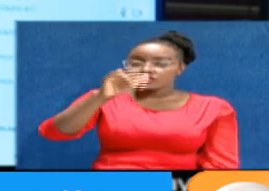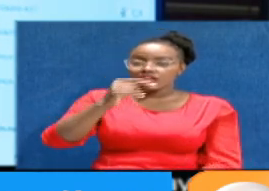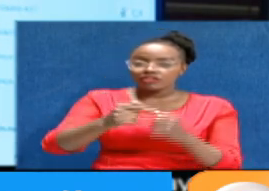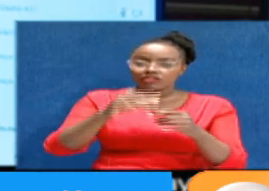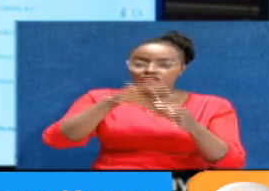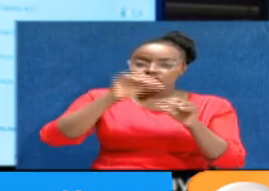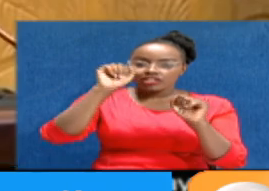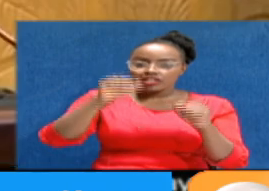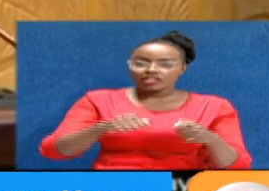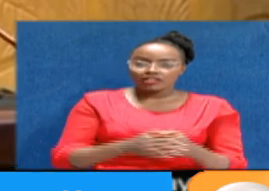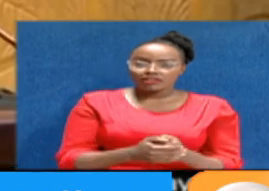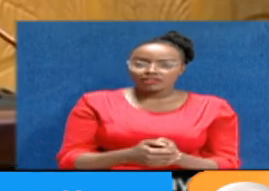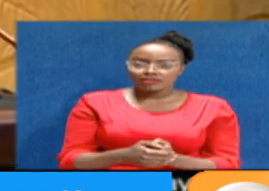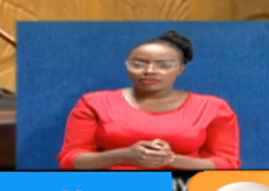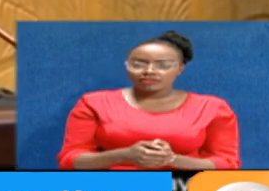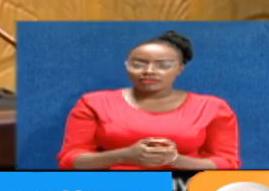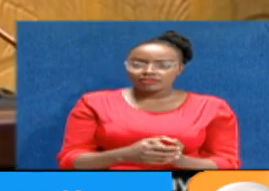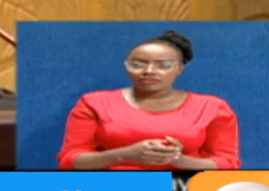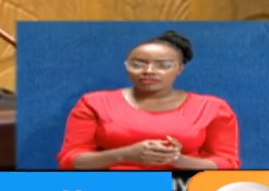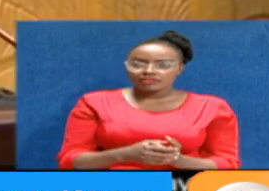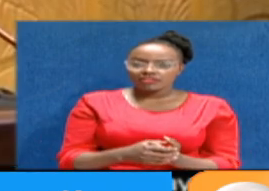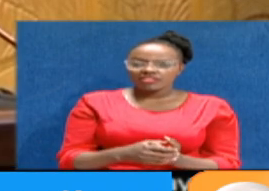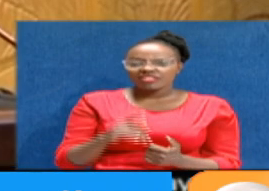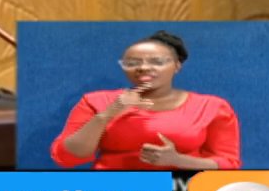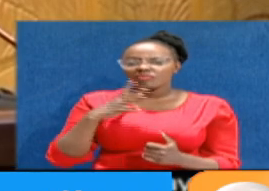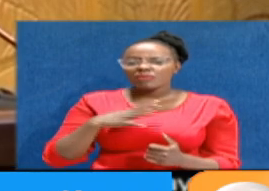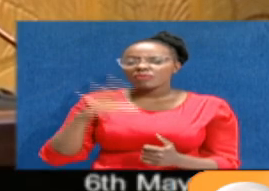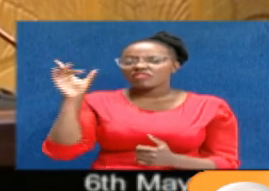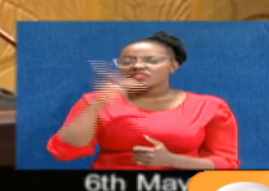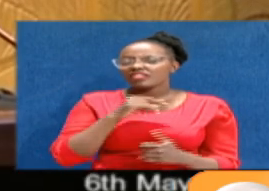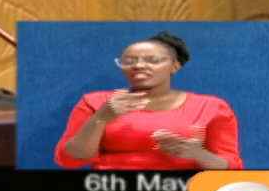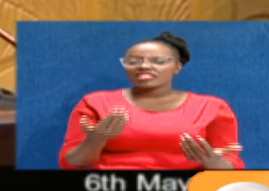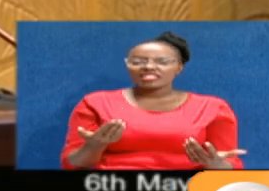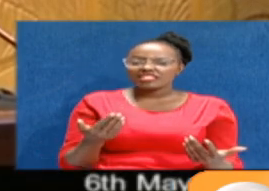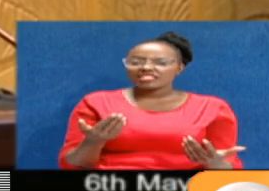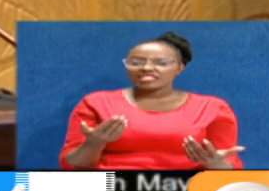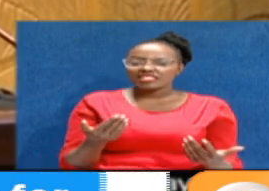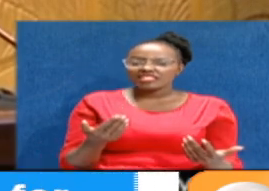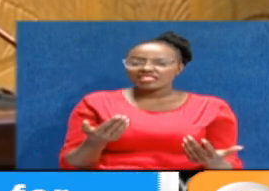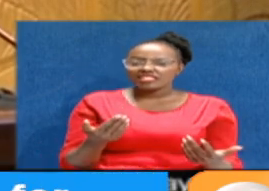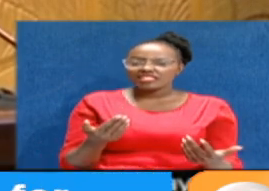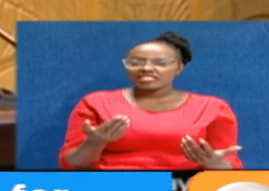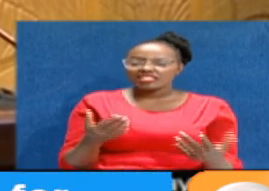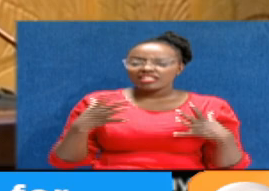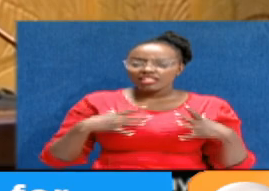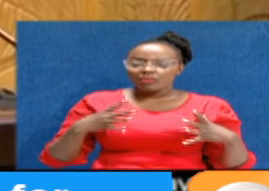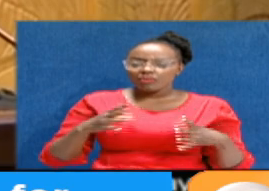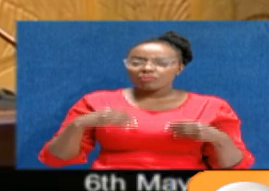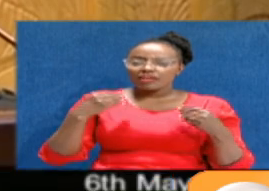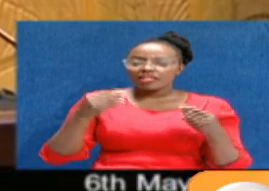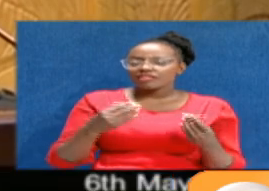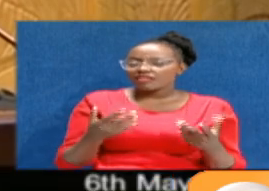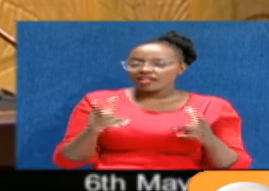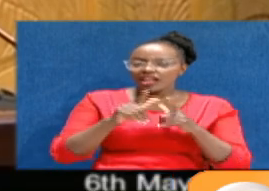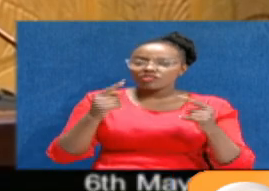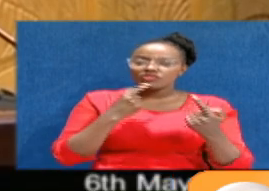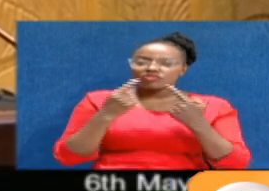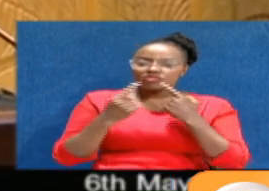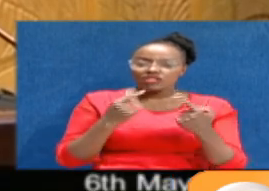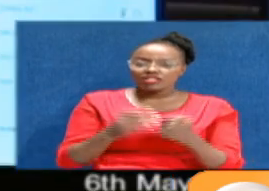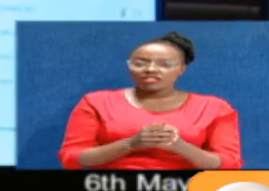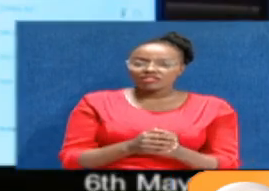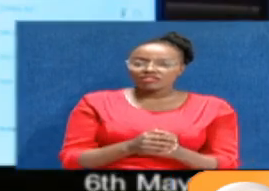just noise. So Angoe, when you are my medicine and I, Joro, when you are my vote, Speaker, Angoe.